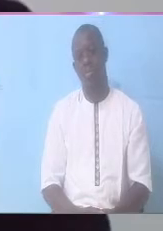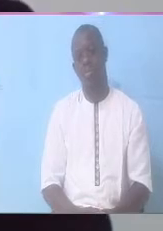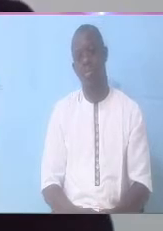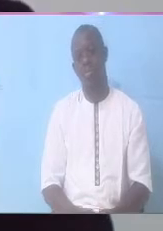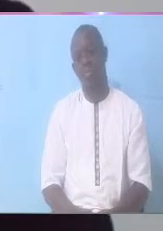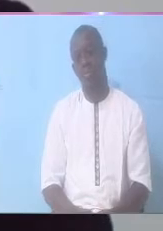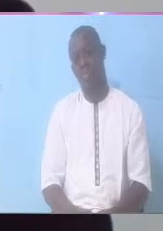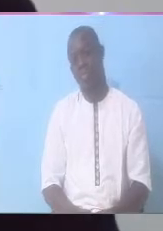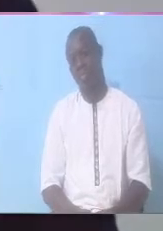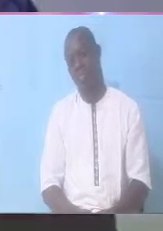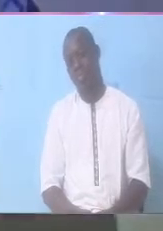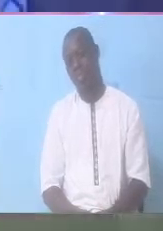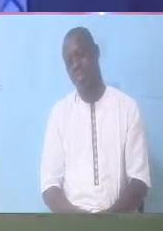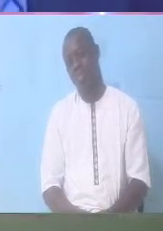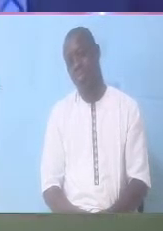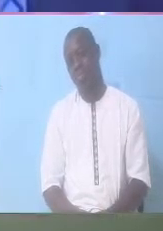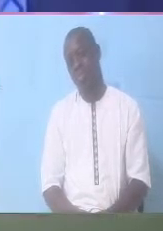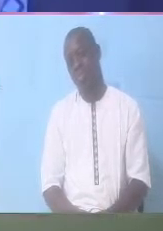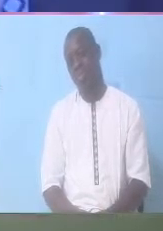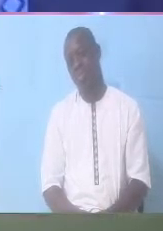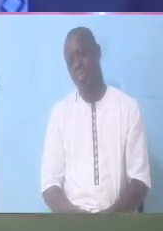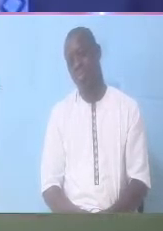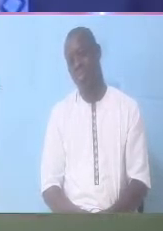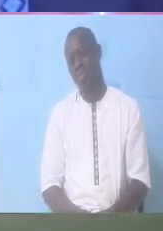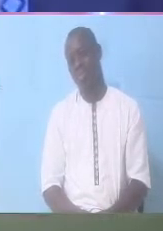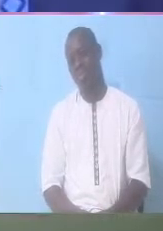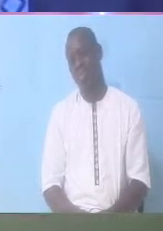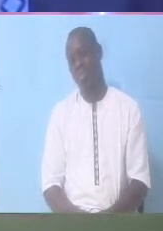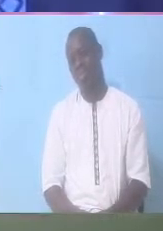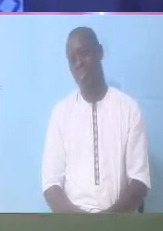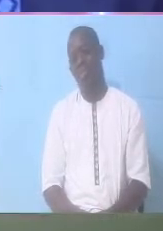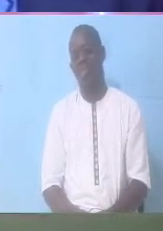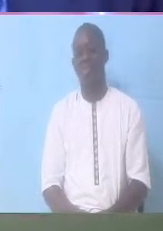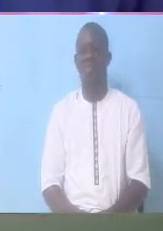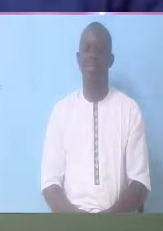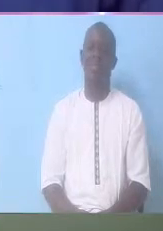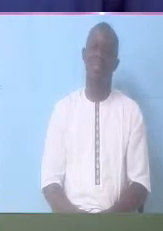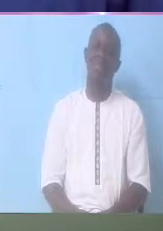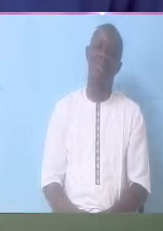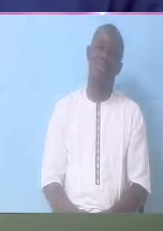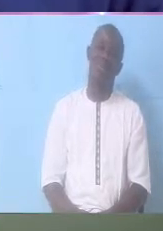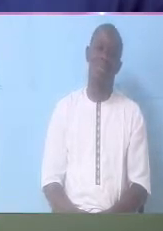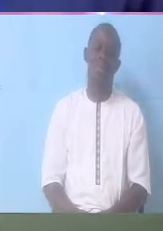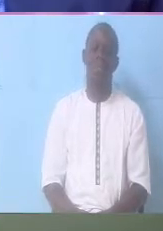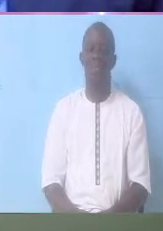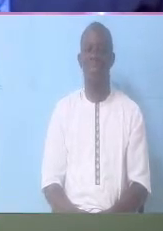Pardon? If I had said that is by mistake, sir. No,